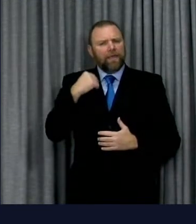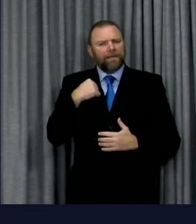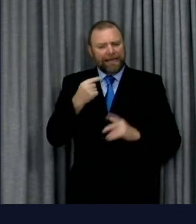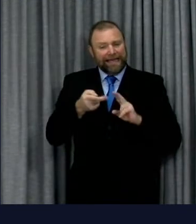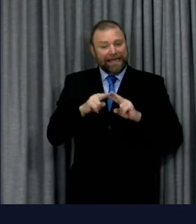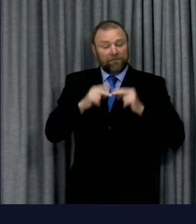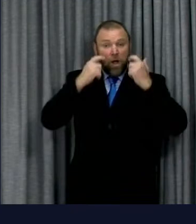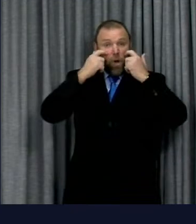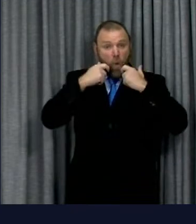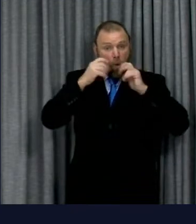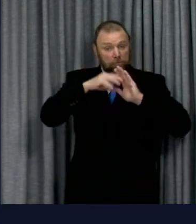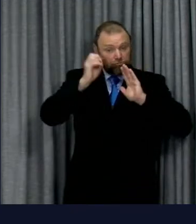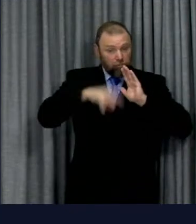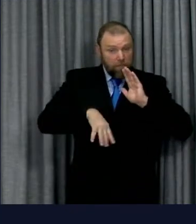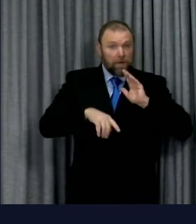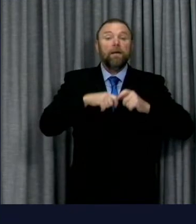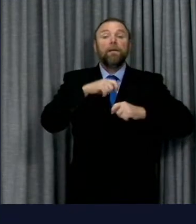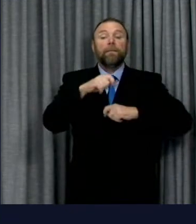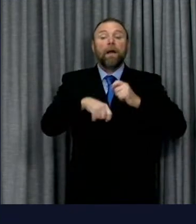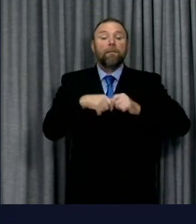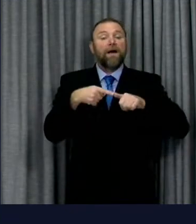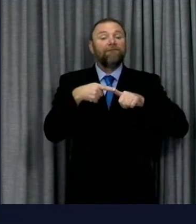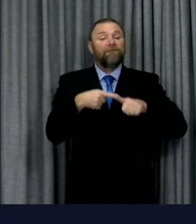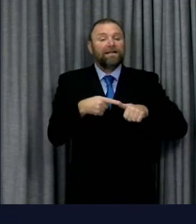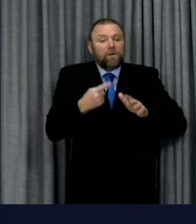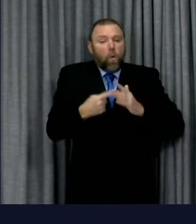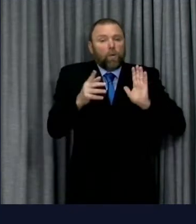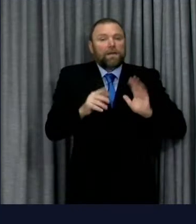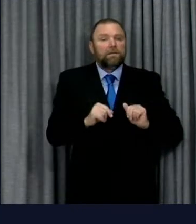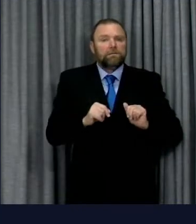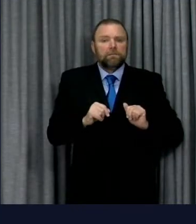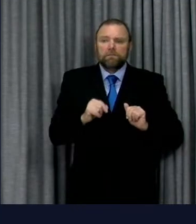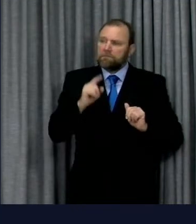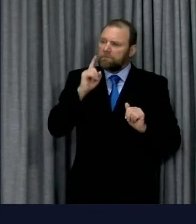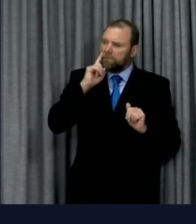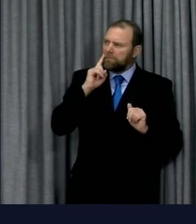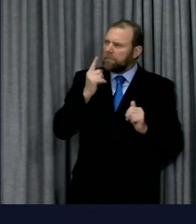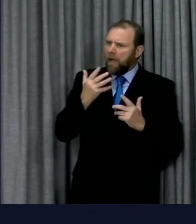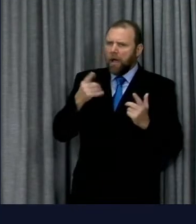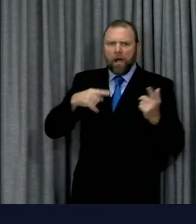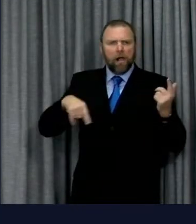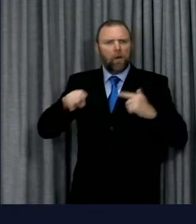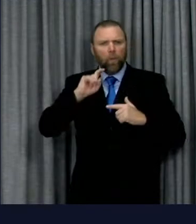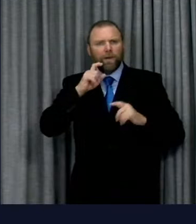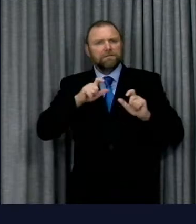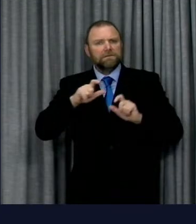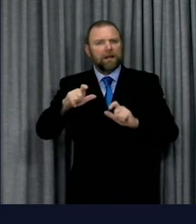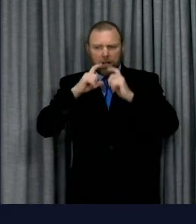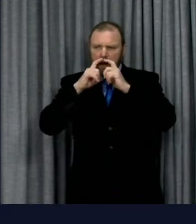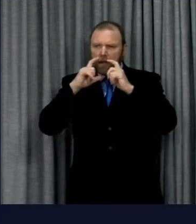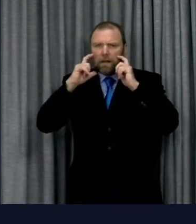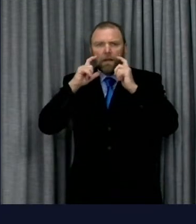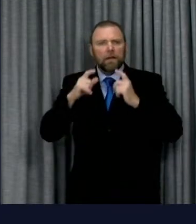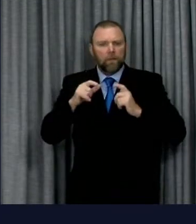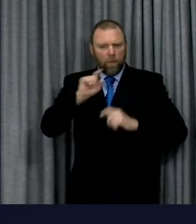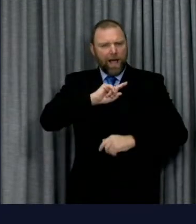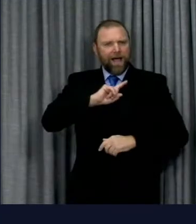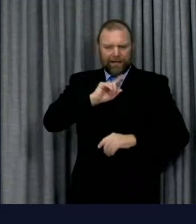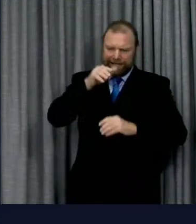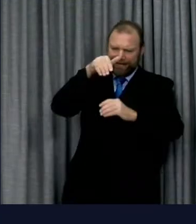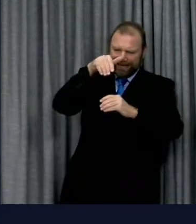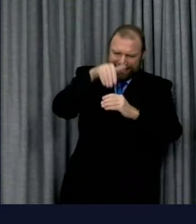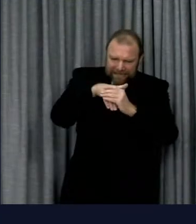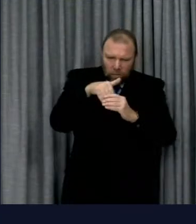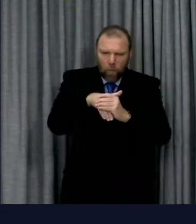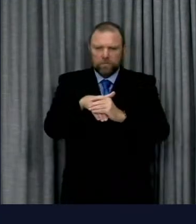basis, finding themselves in places where there are lots of other people and where we know the risks are greater because you're indoors